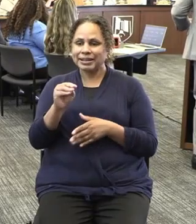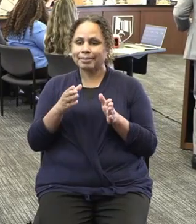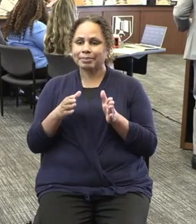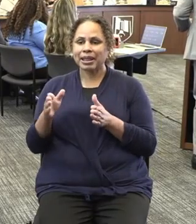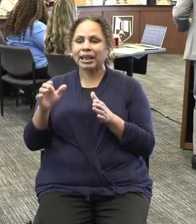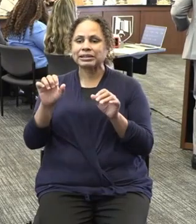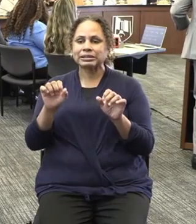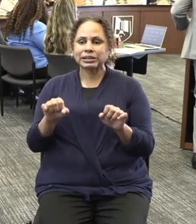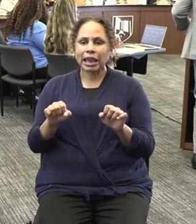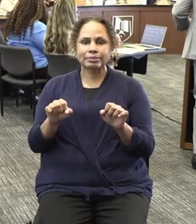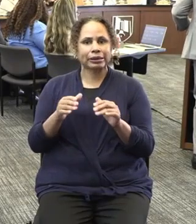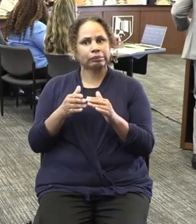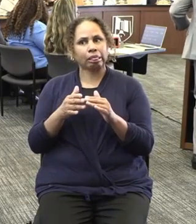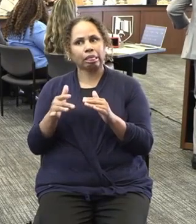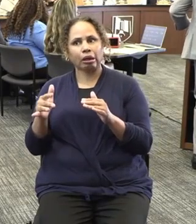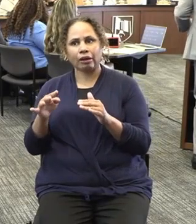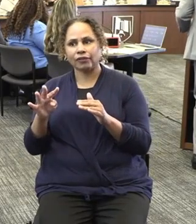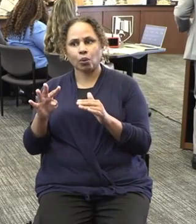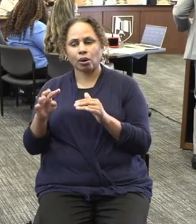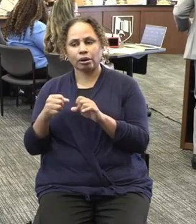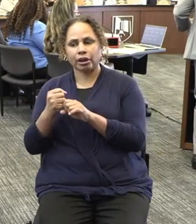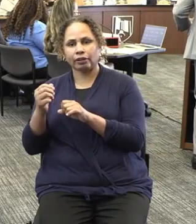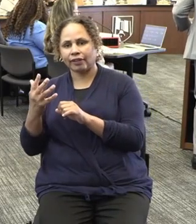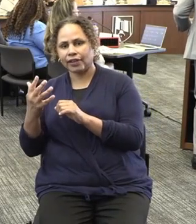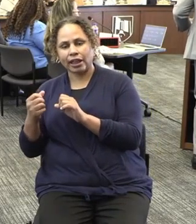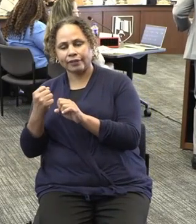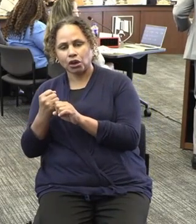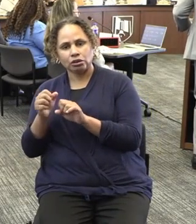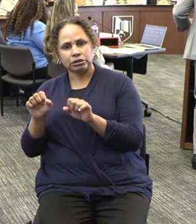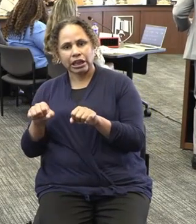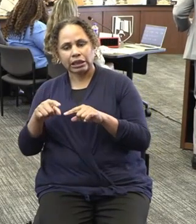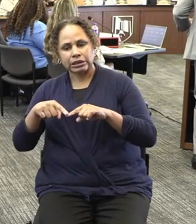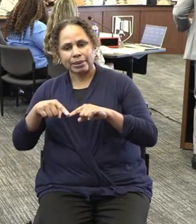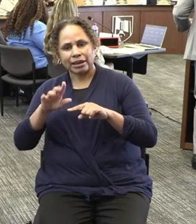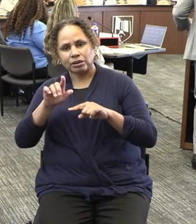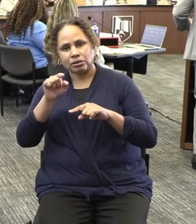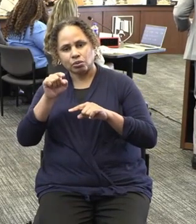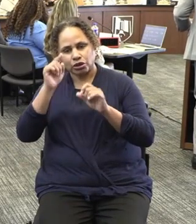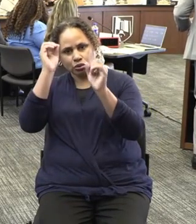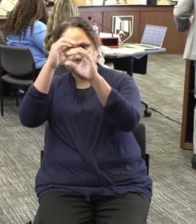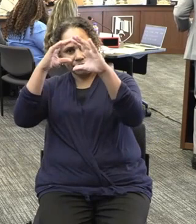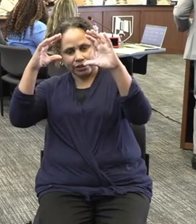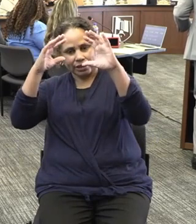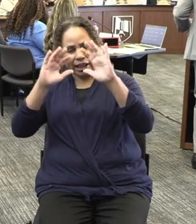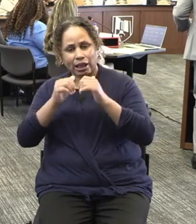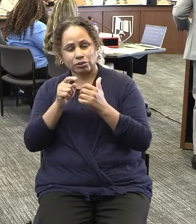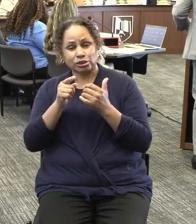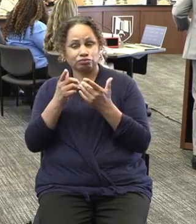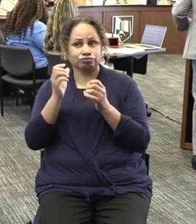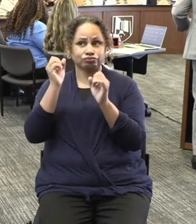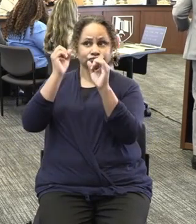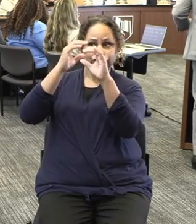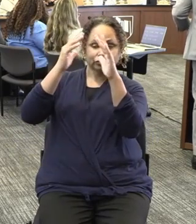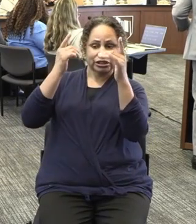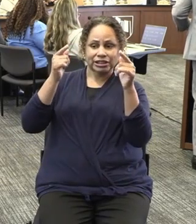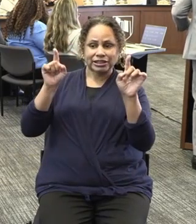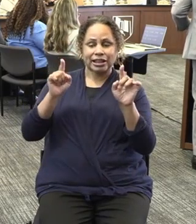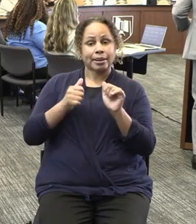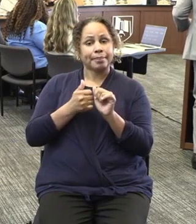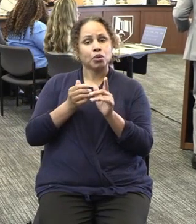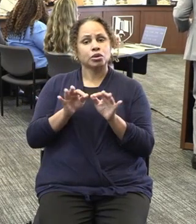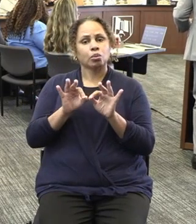go longer than that, depending on how you're what you're envisioning, how you're measuring success, and most importantly, how it's aligned with